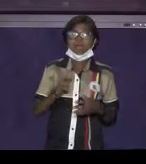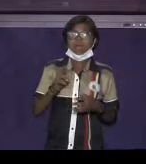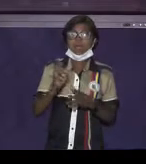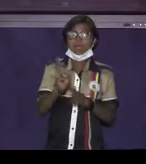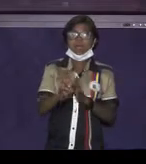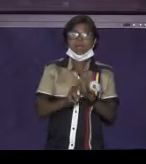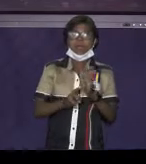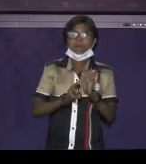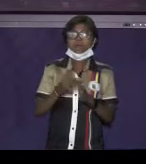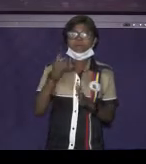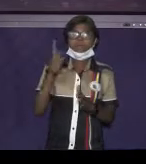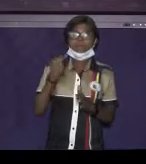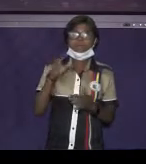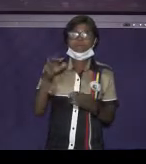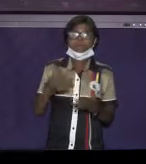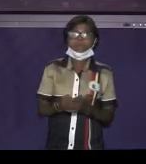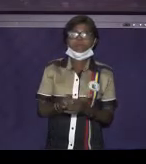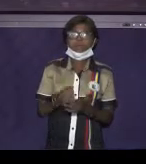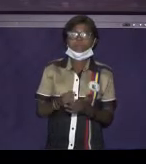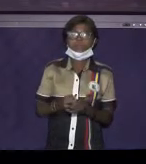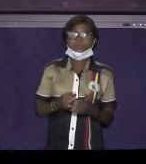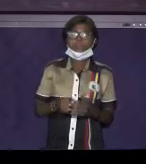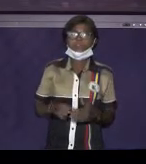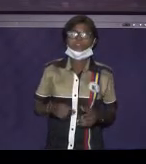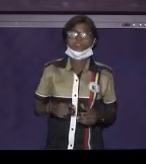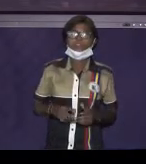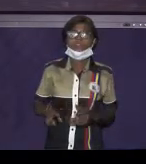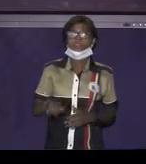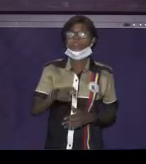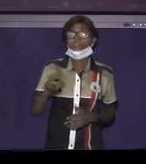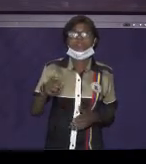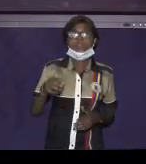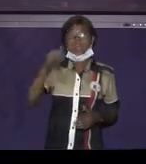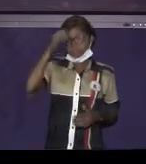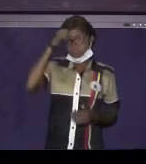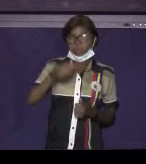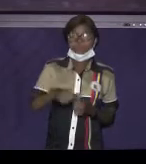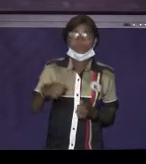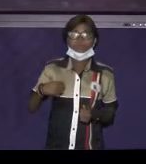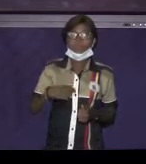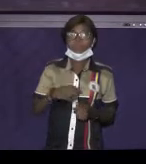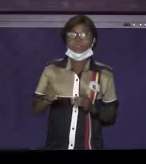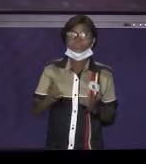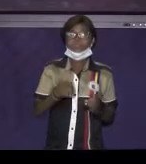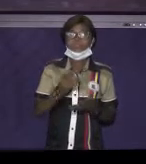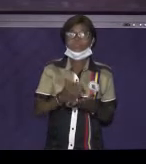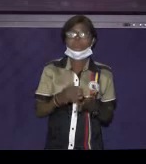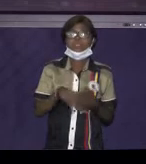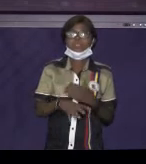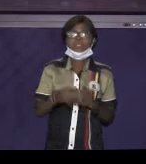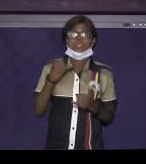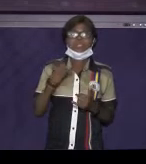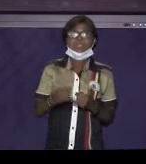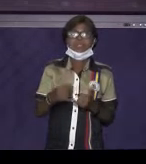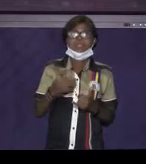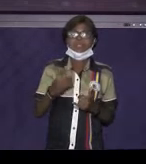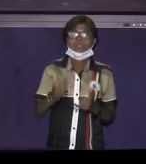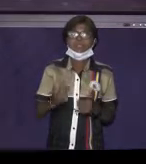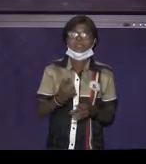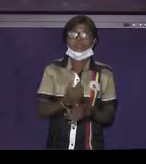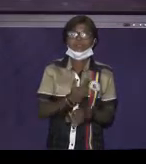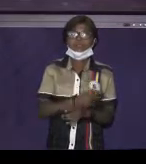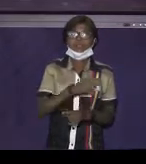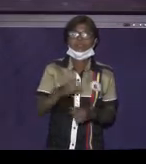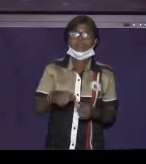speed for the whole journey. Remember that we did something like this in the last lesson, where we said that when you have different distances and